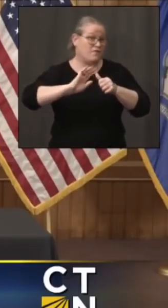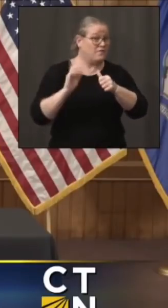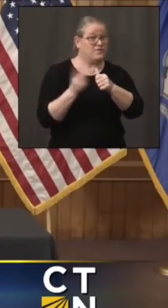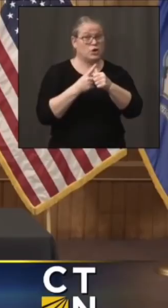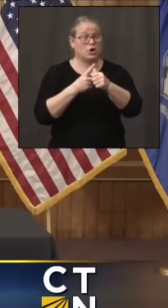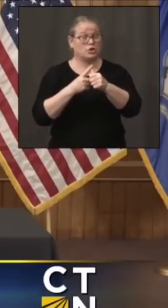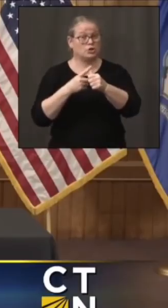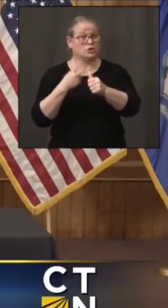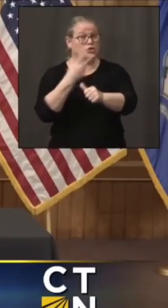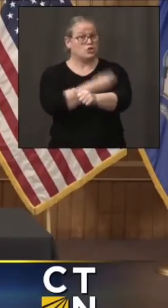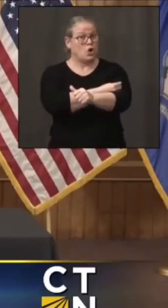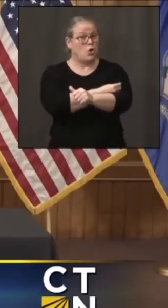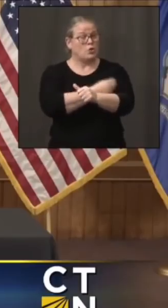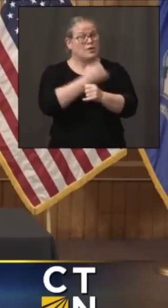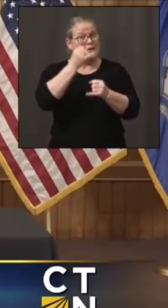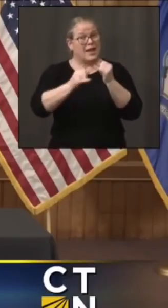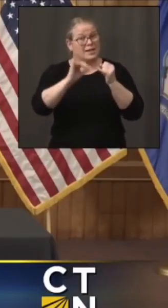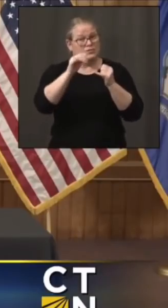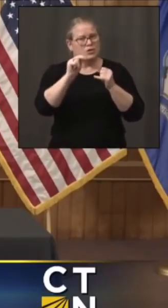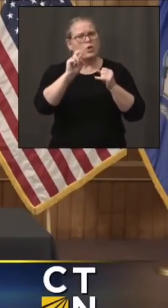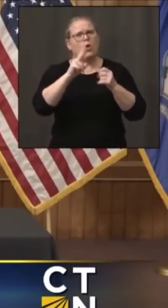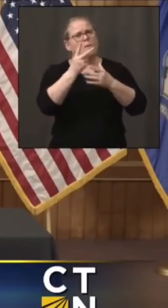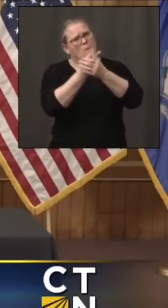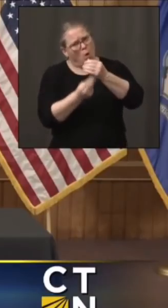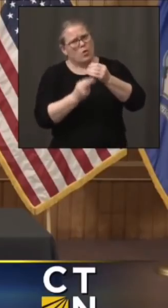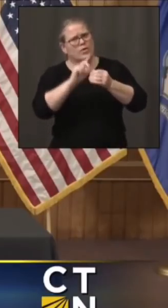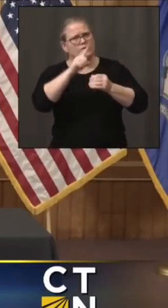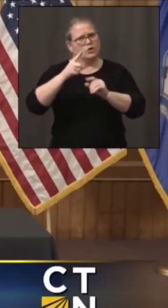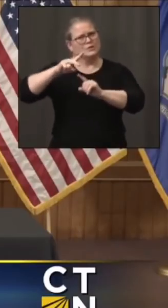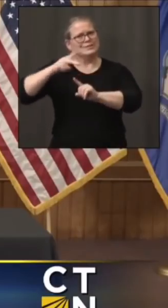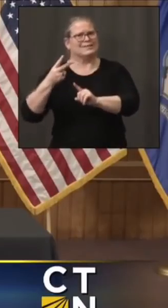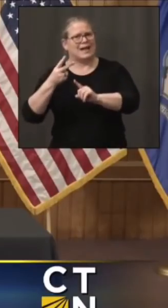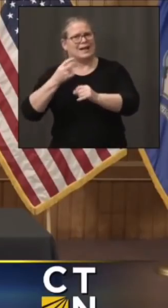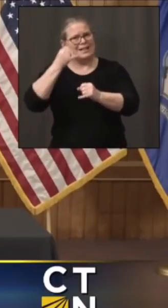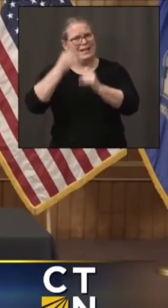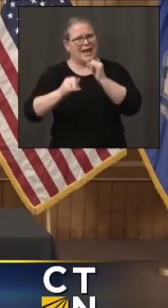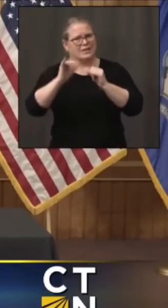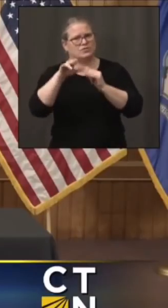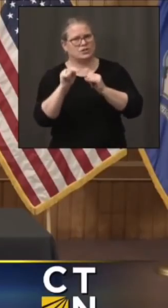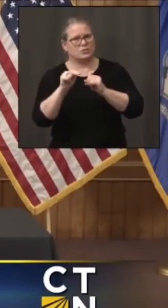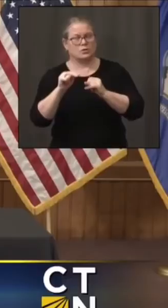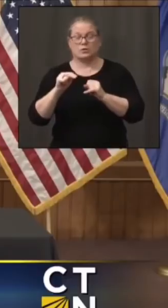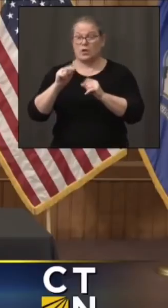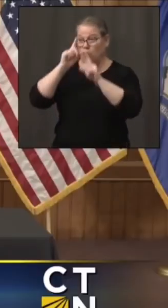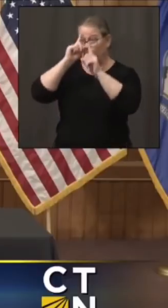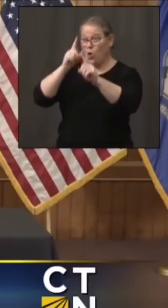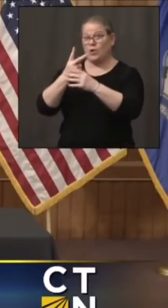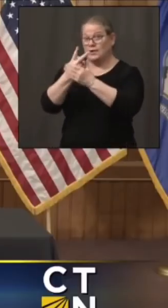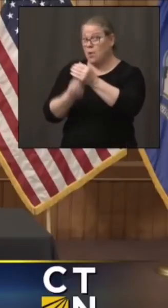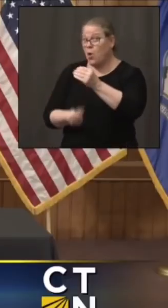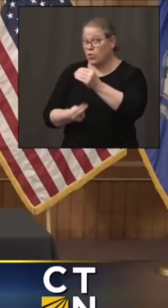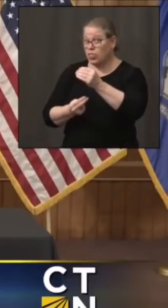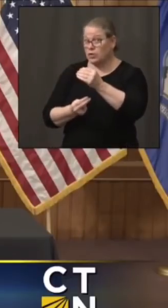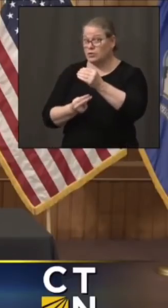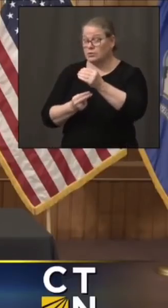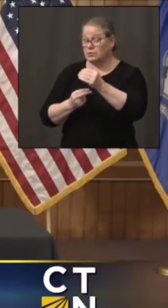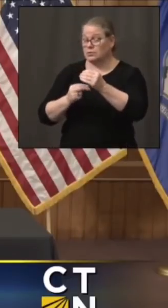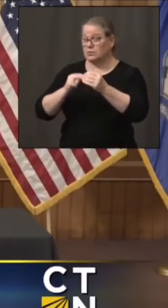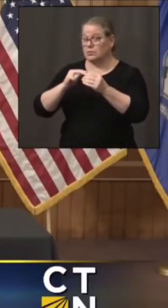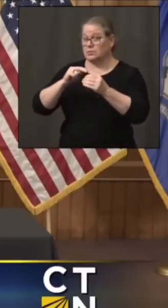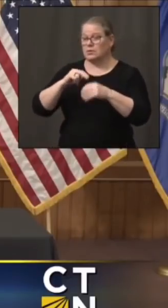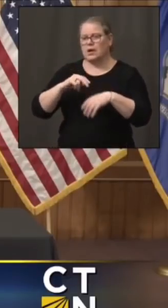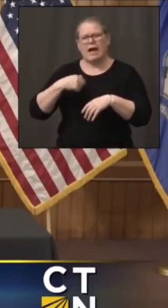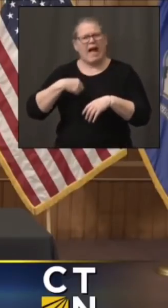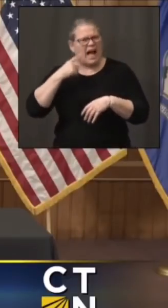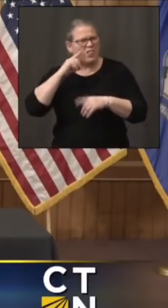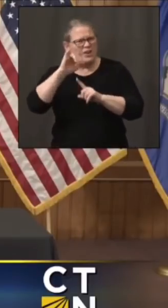doses administered by the end of January? Both doses. Okay. Because I thought Josh had said something different